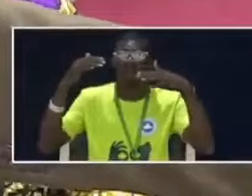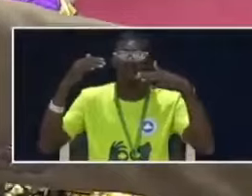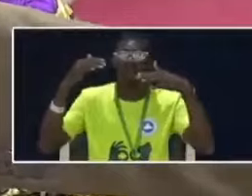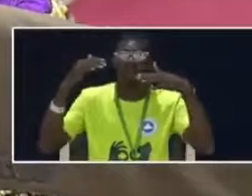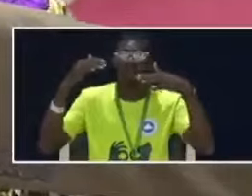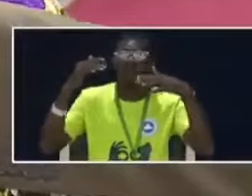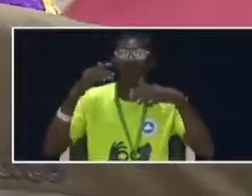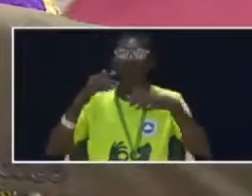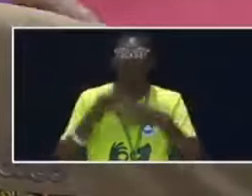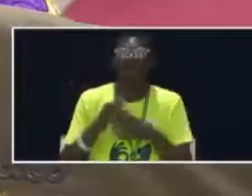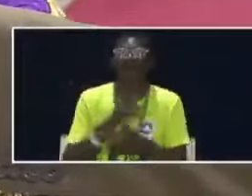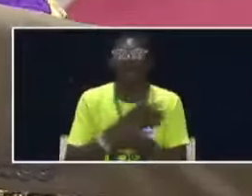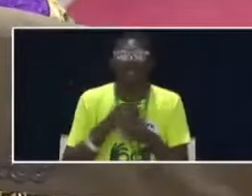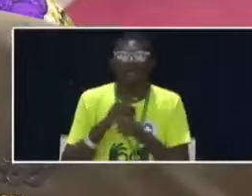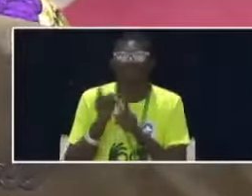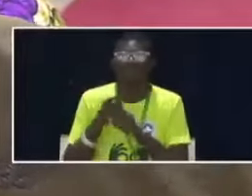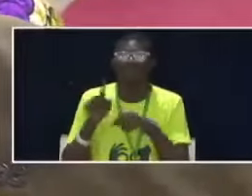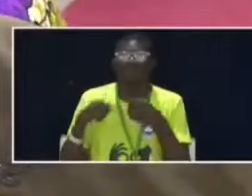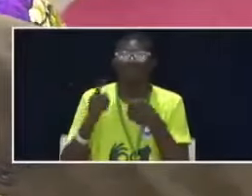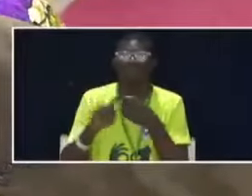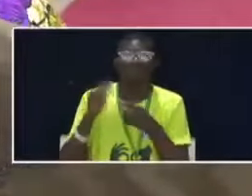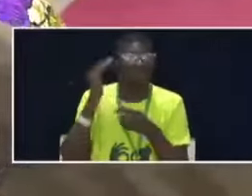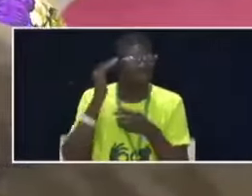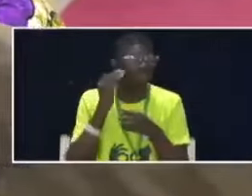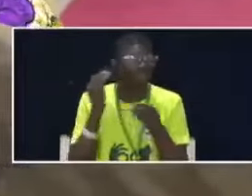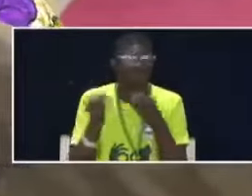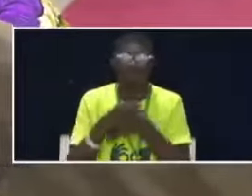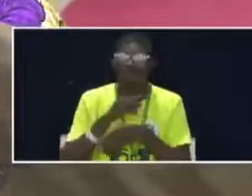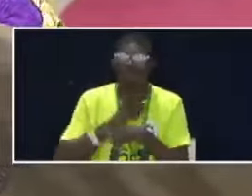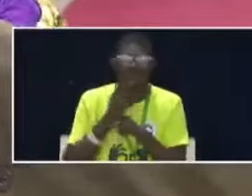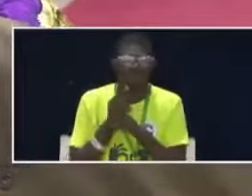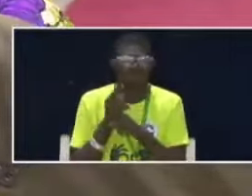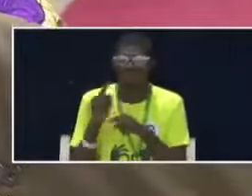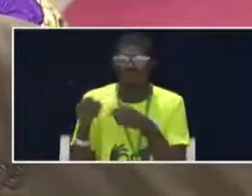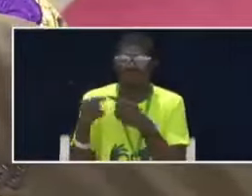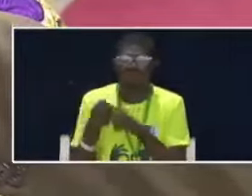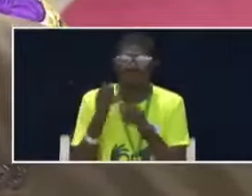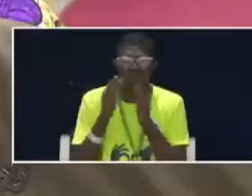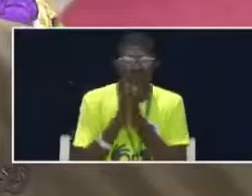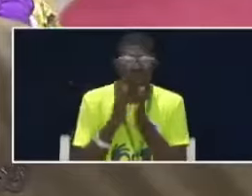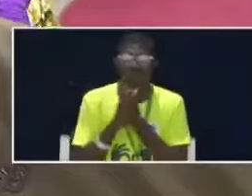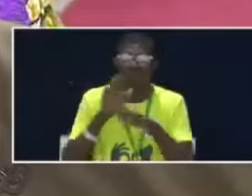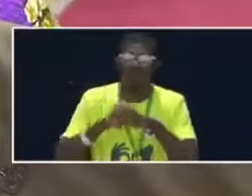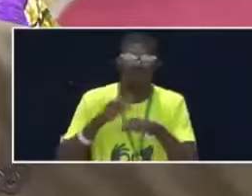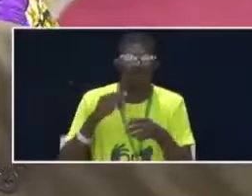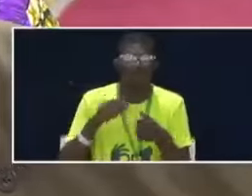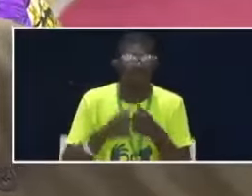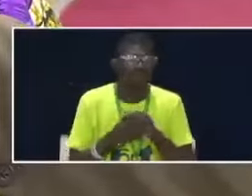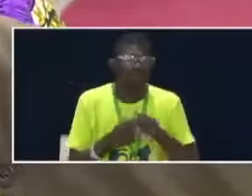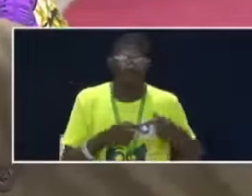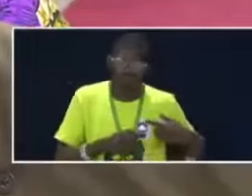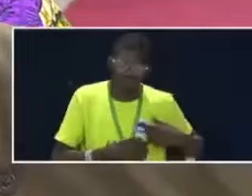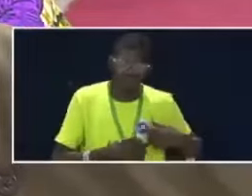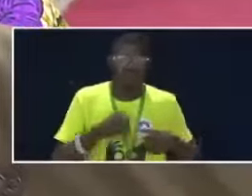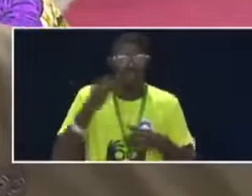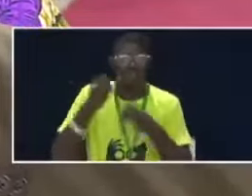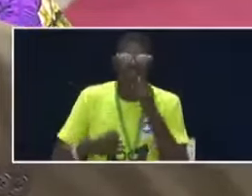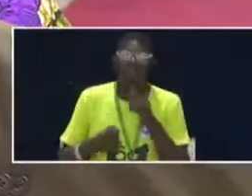open heaven. I went to a butimeter. I was just going to church to pray over the thing. So